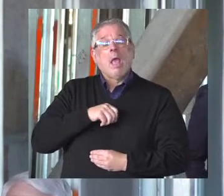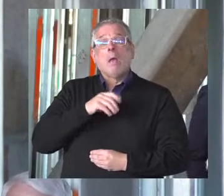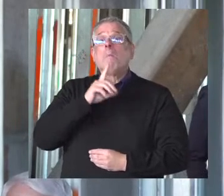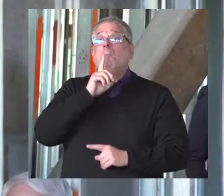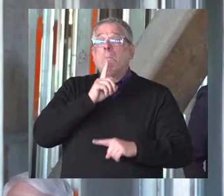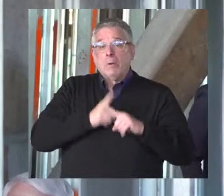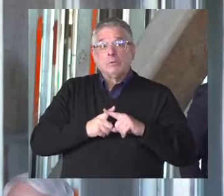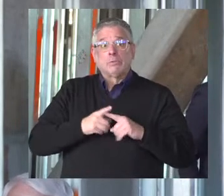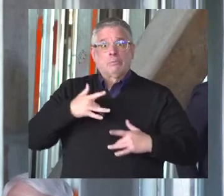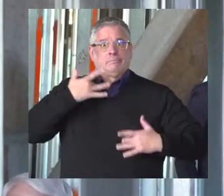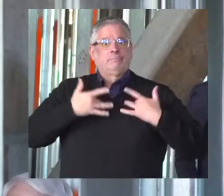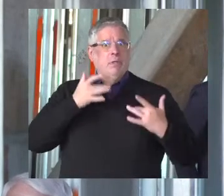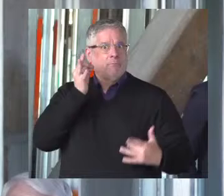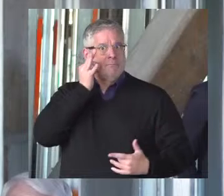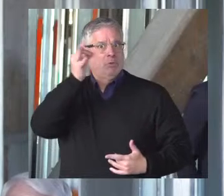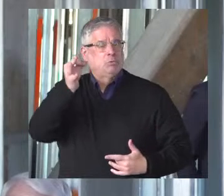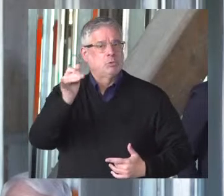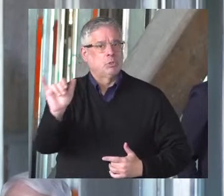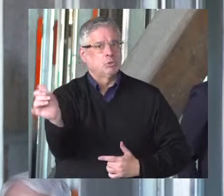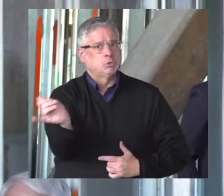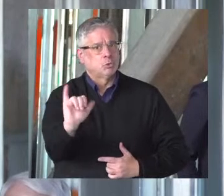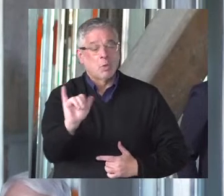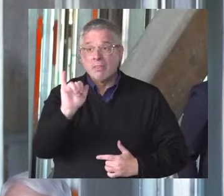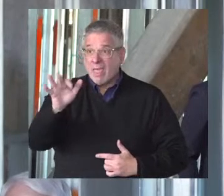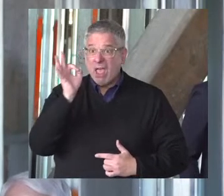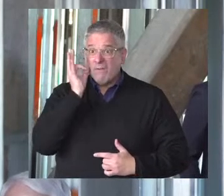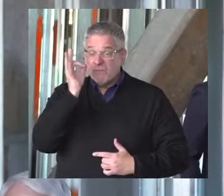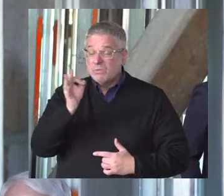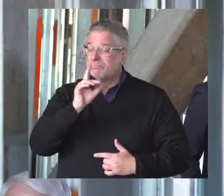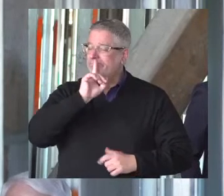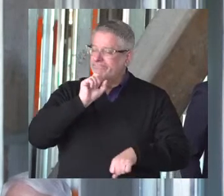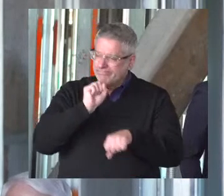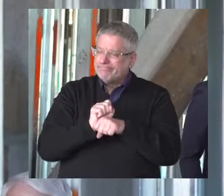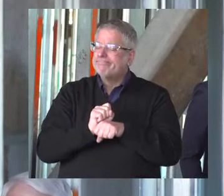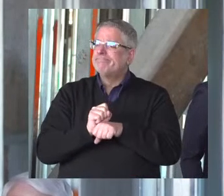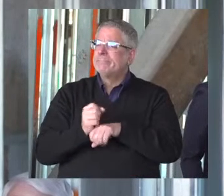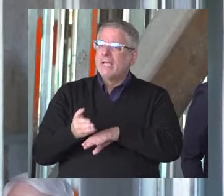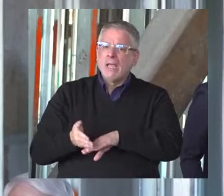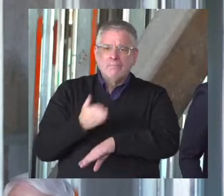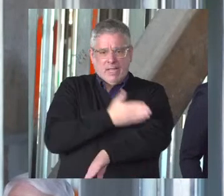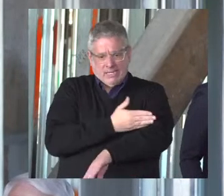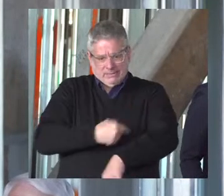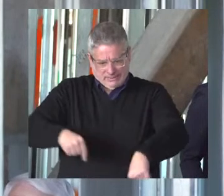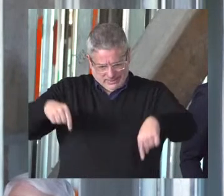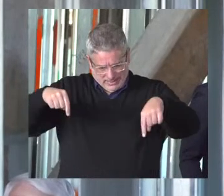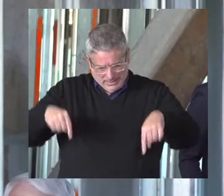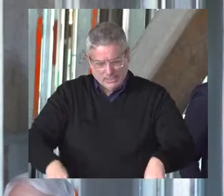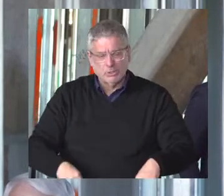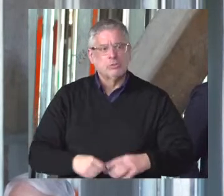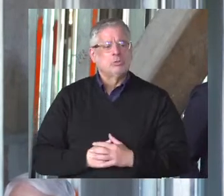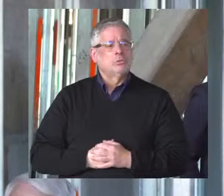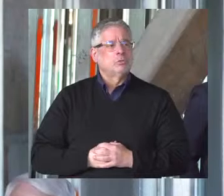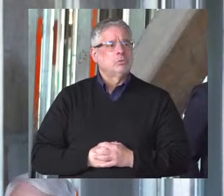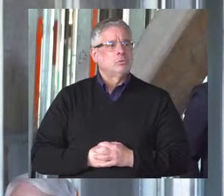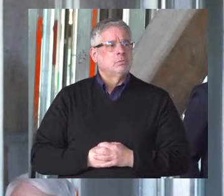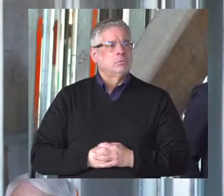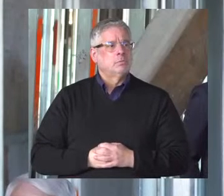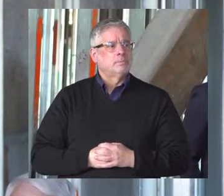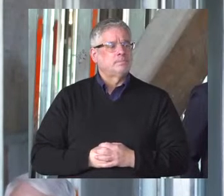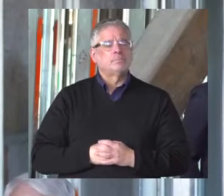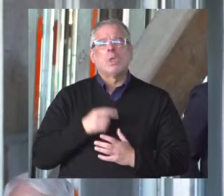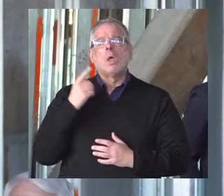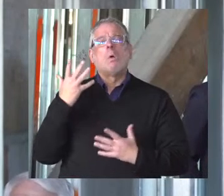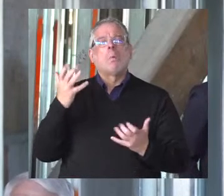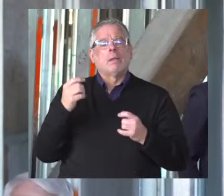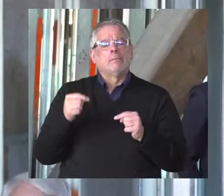our future. And that future is quite literally being advanced here. I want to, though, take a